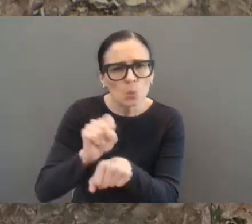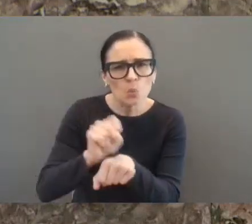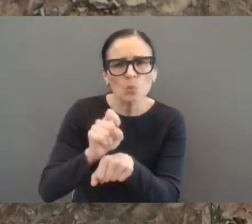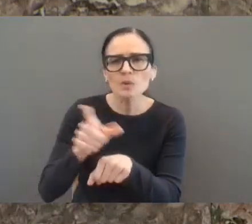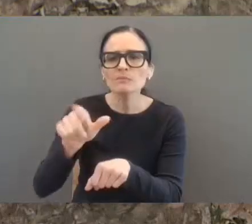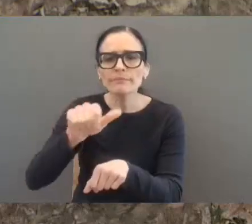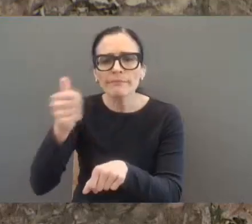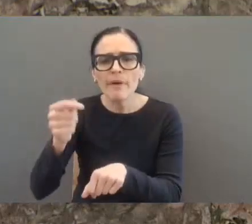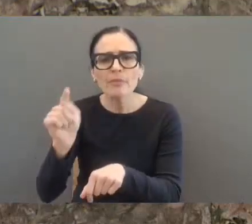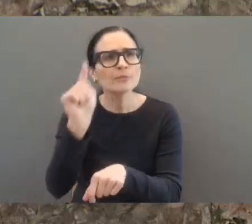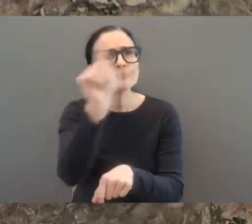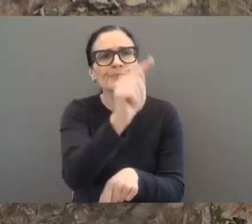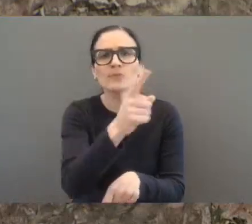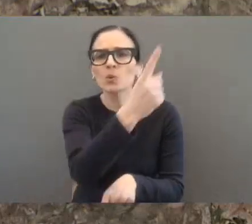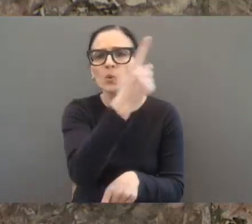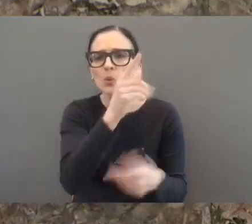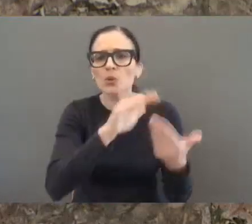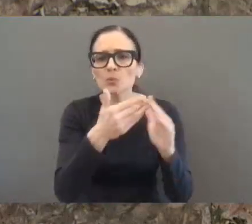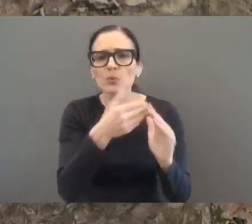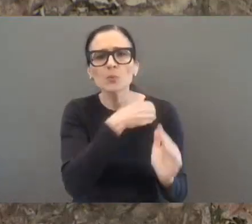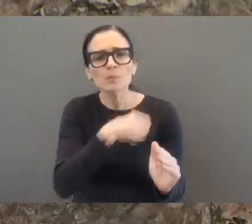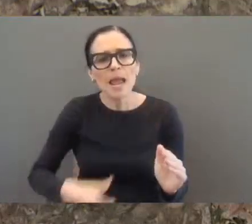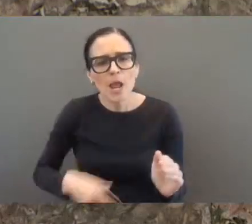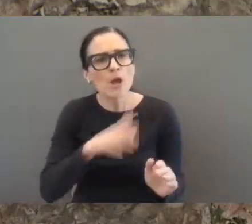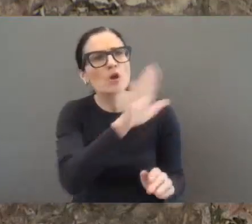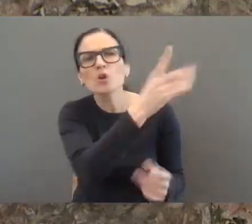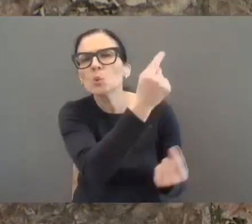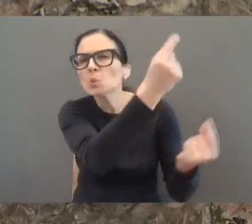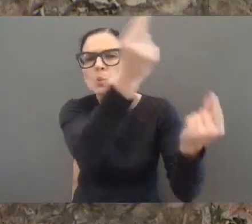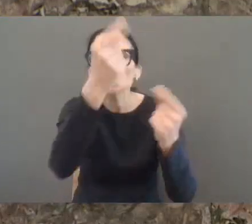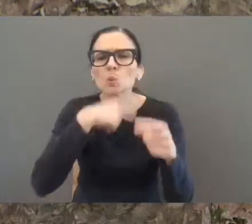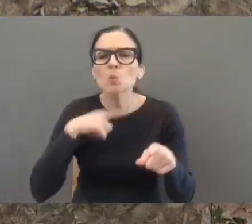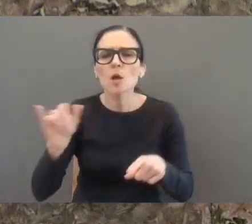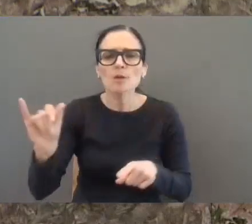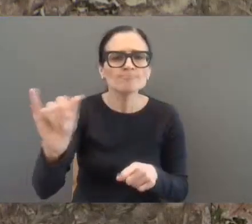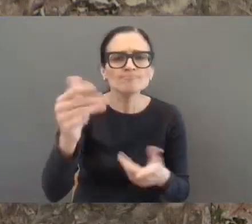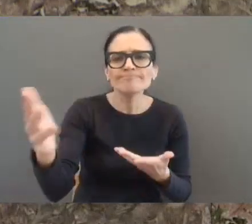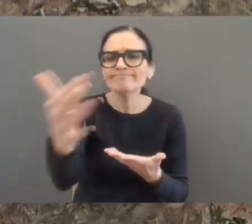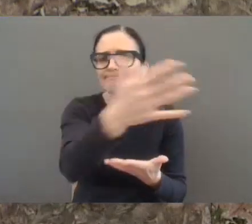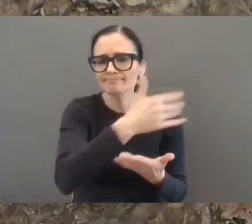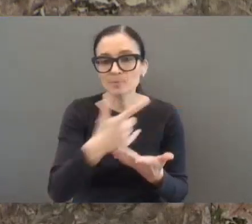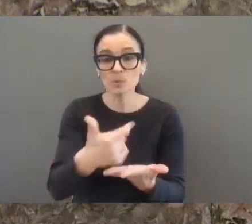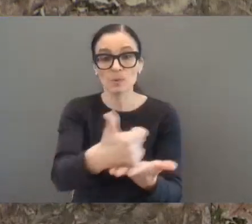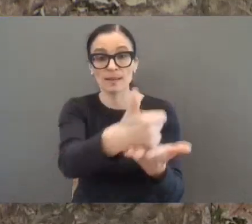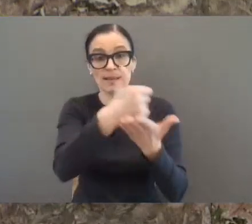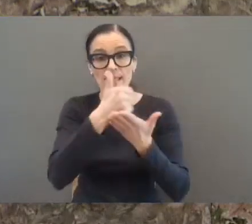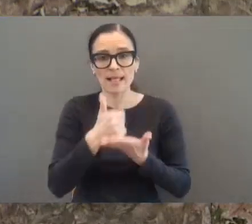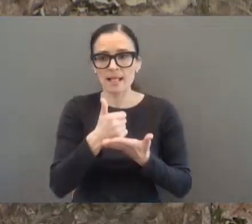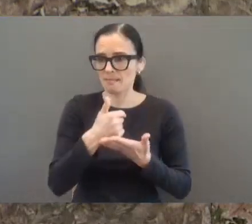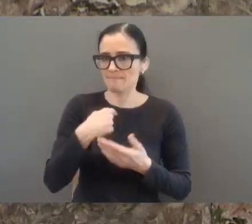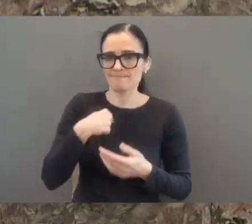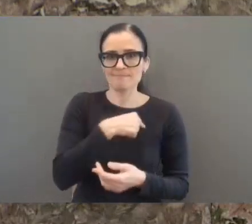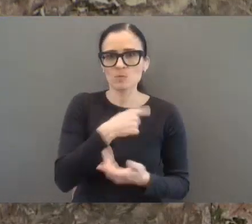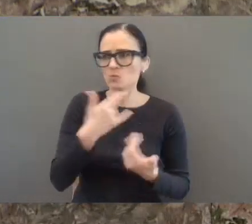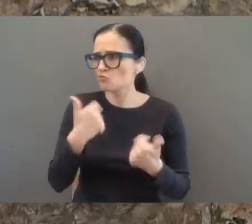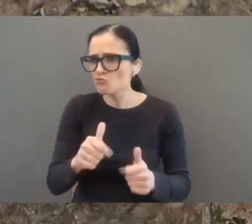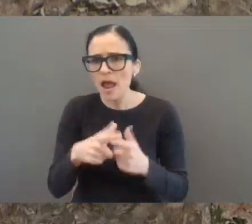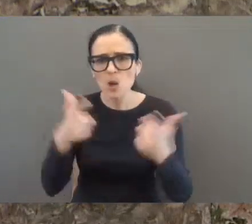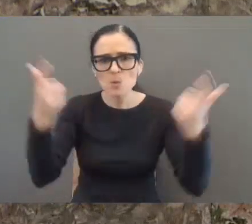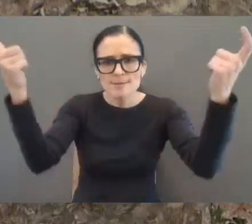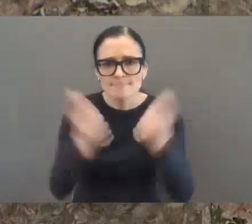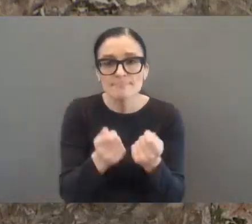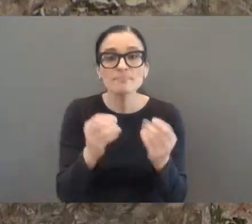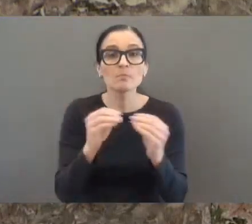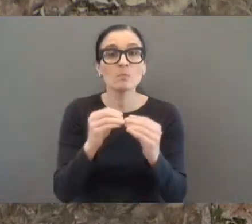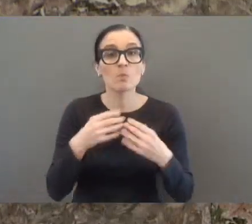in our goal of attracting more physicians, bringing more healthcare workers into small rural communities, which, Mr. Speaker, are